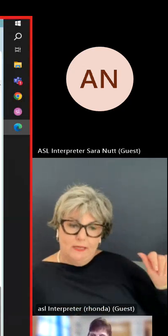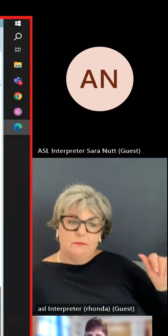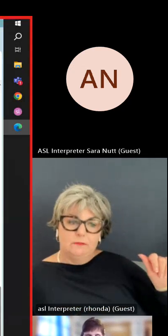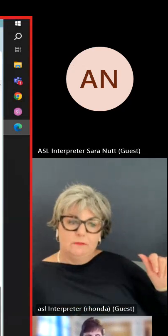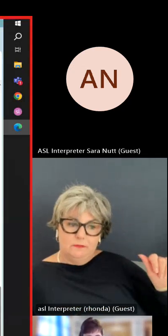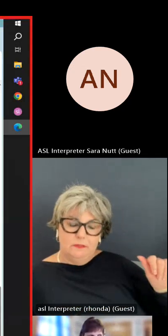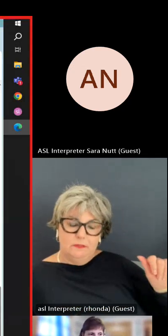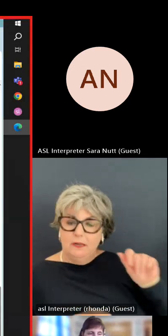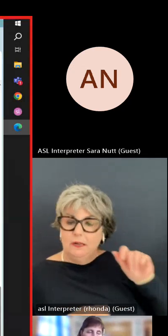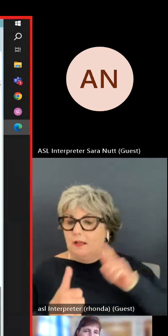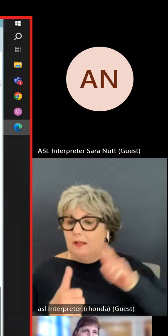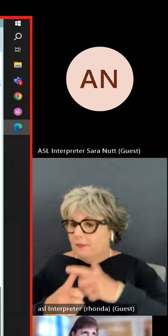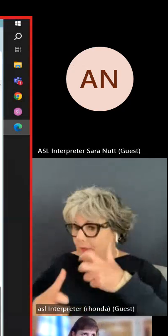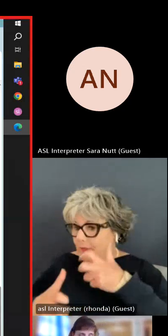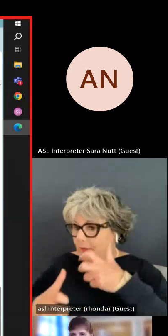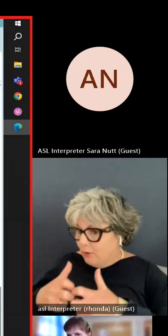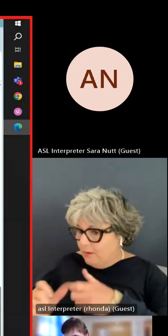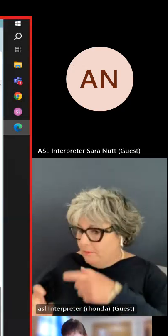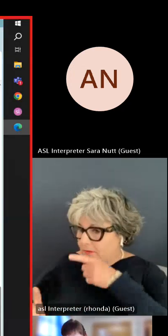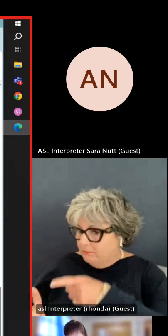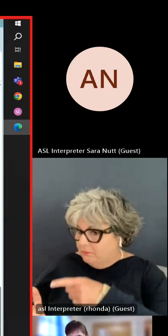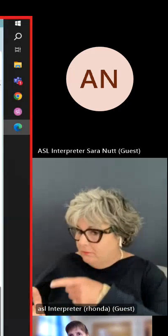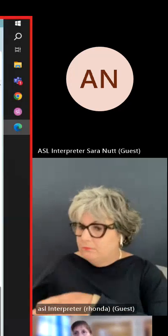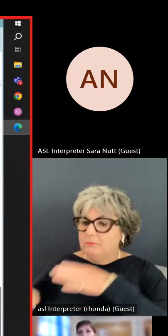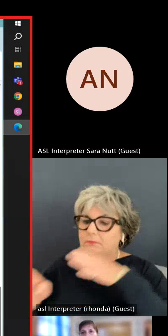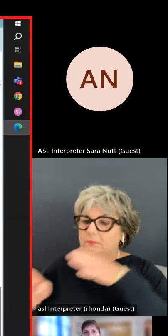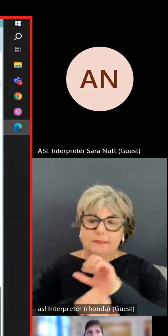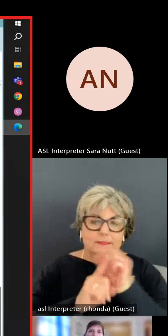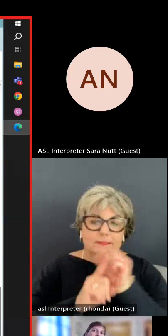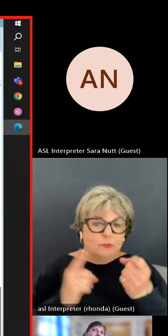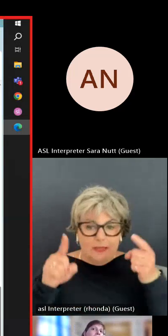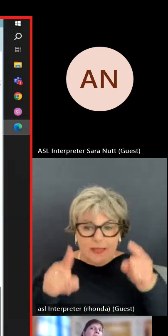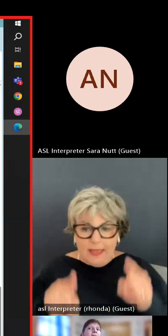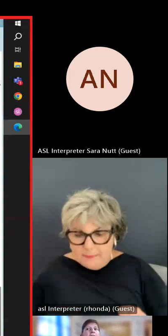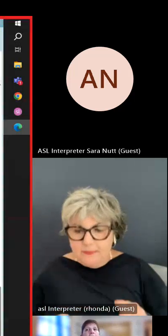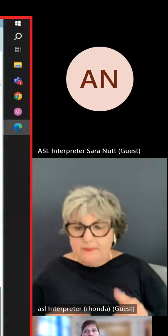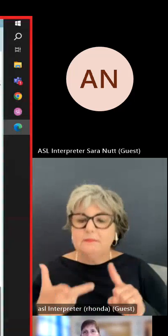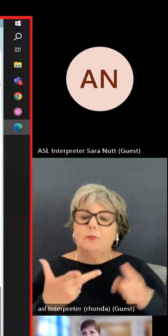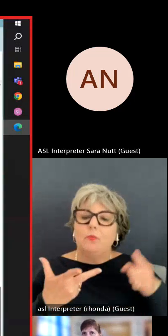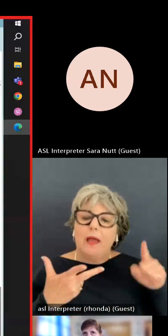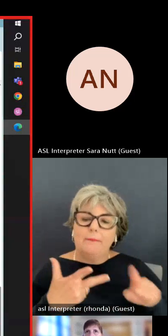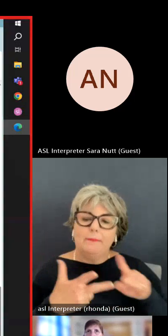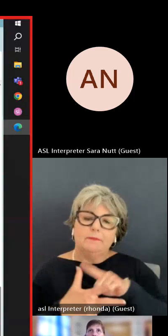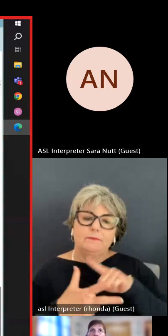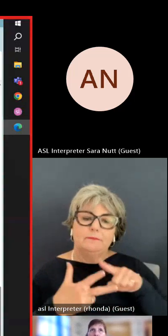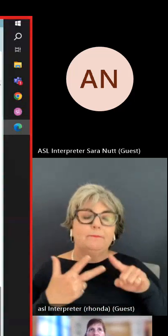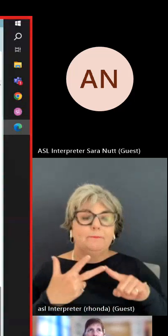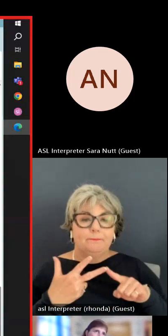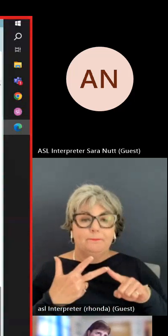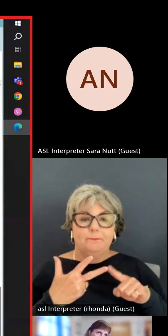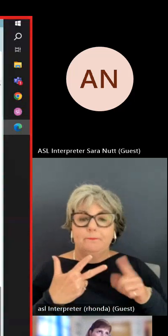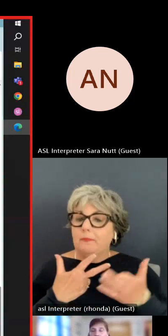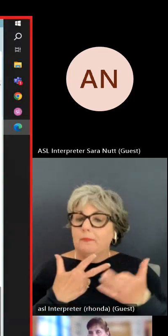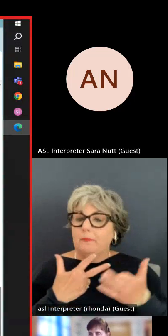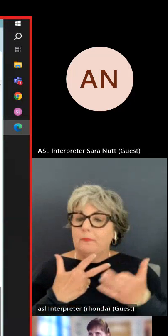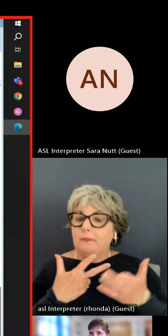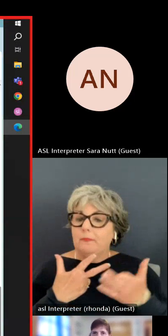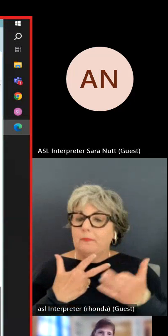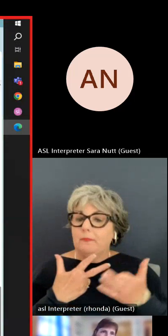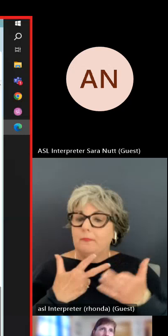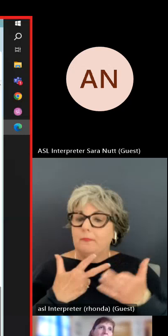identifying a problem, the circumstances around it, and what happened. And you illustrate